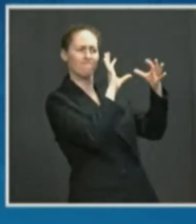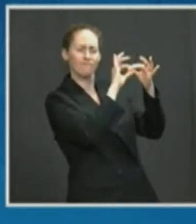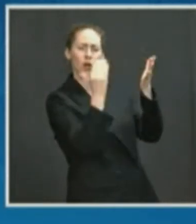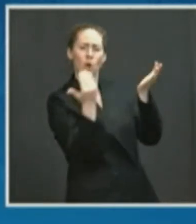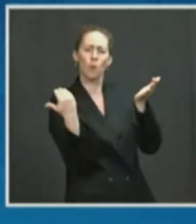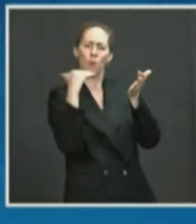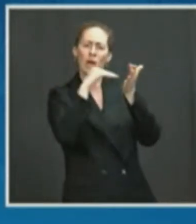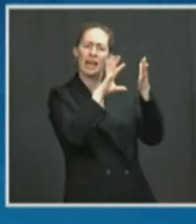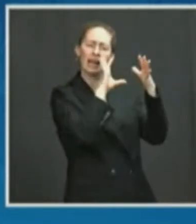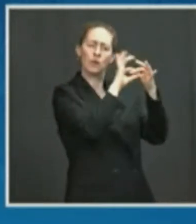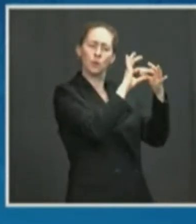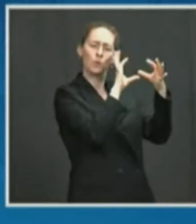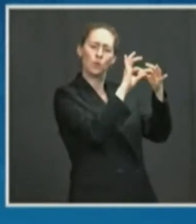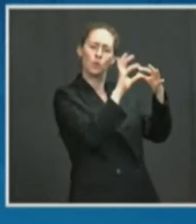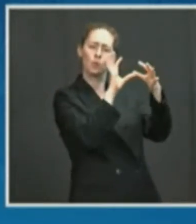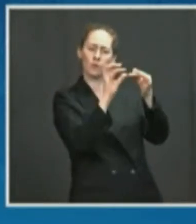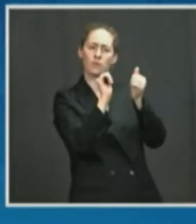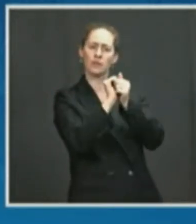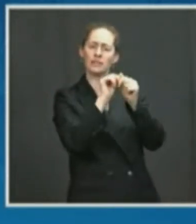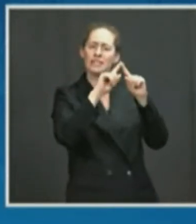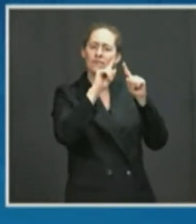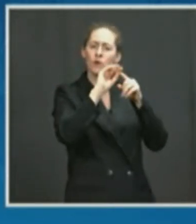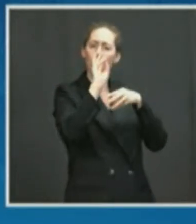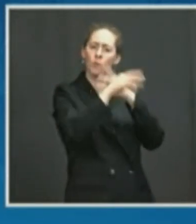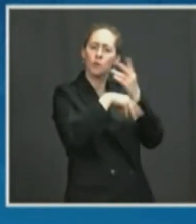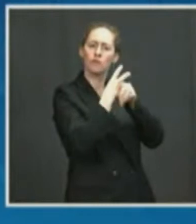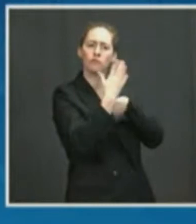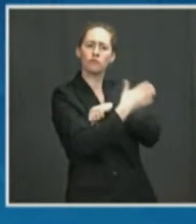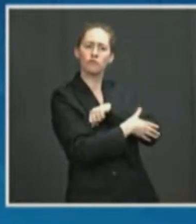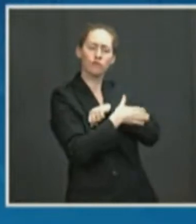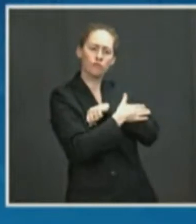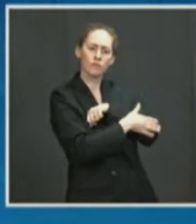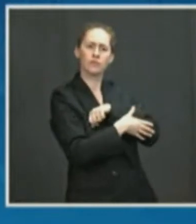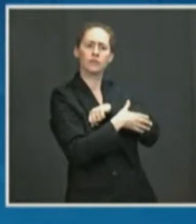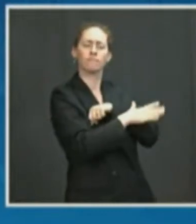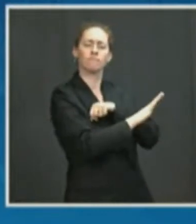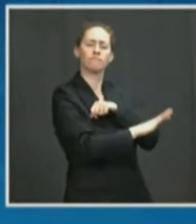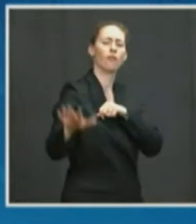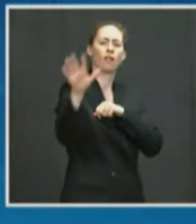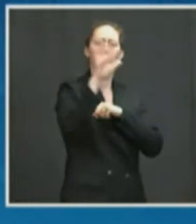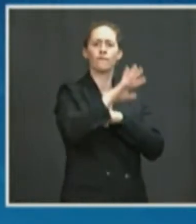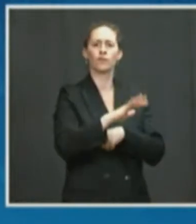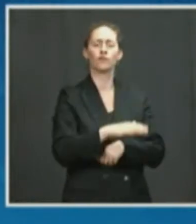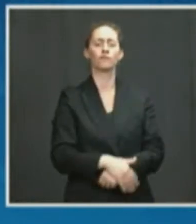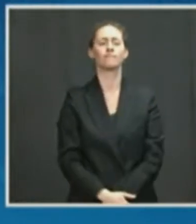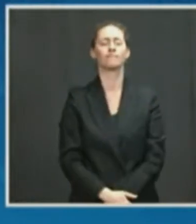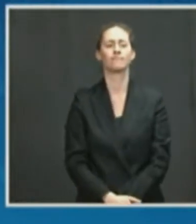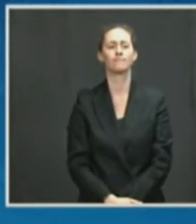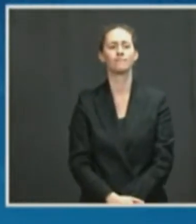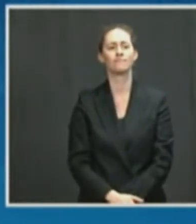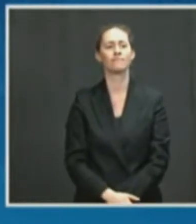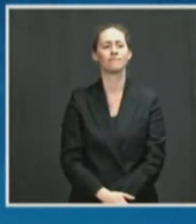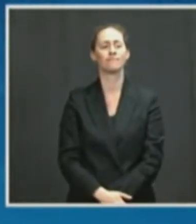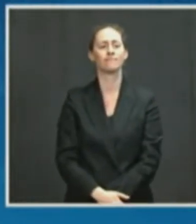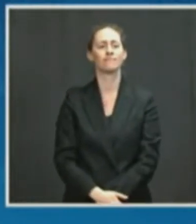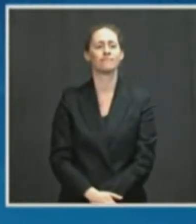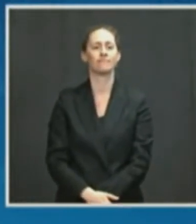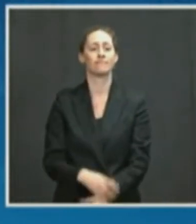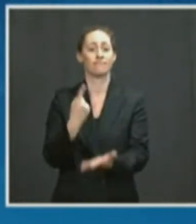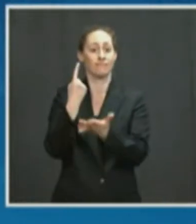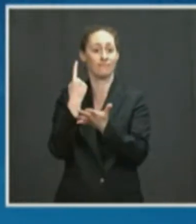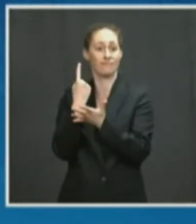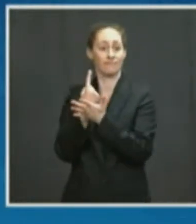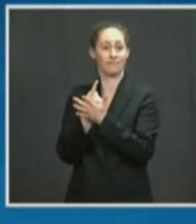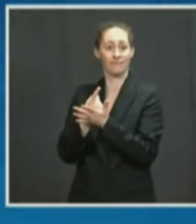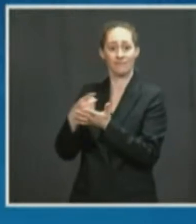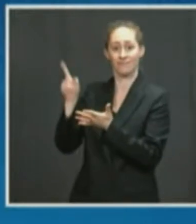presence around the world. In fact, just last week, I shared with the President that the